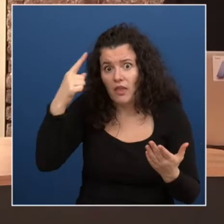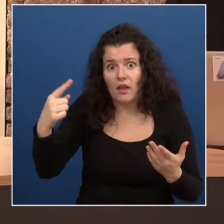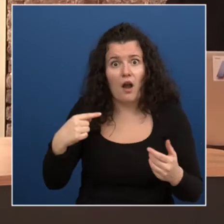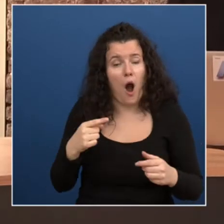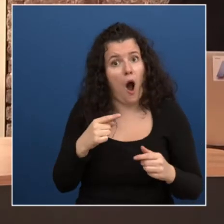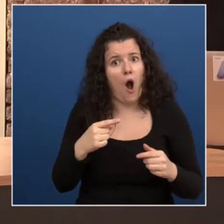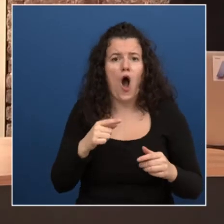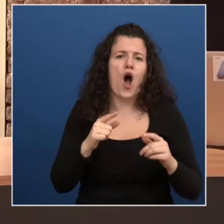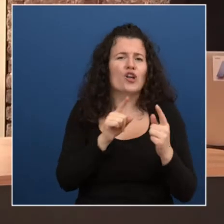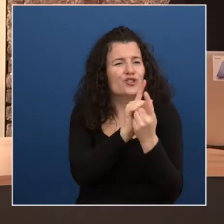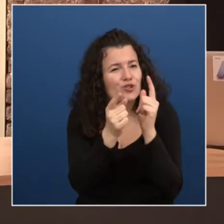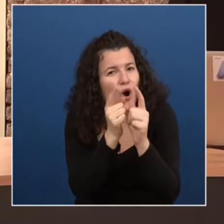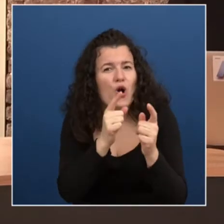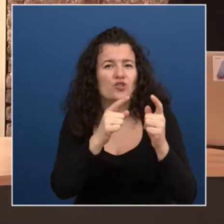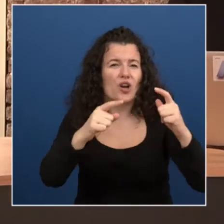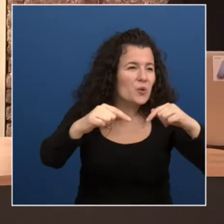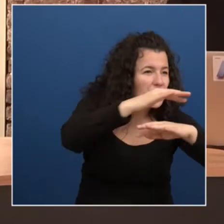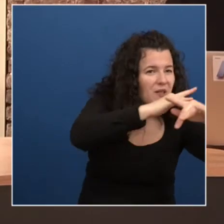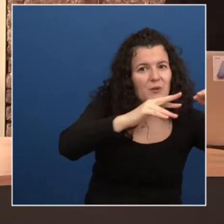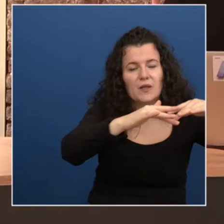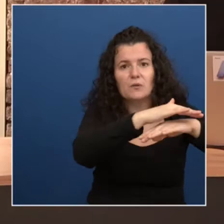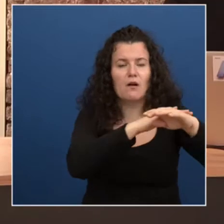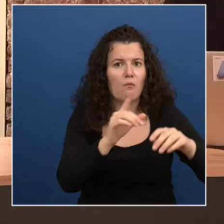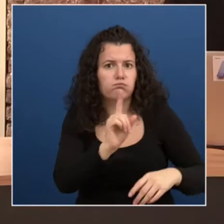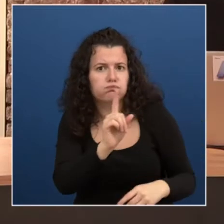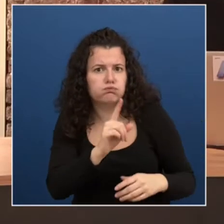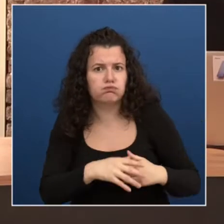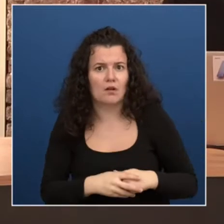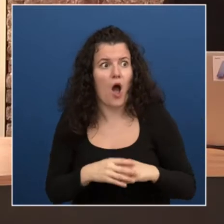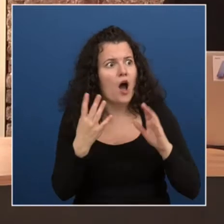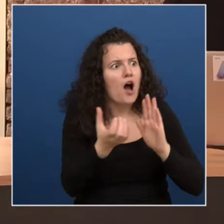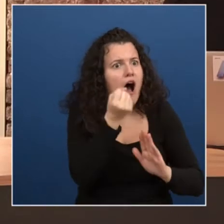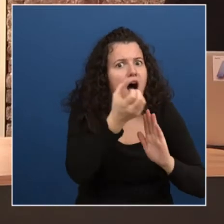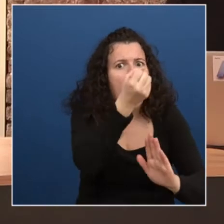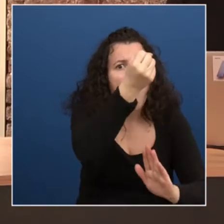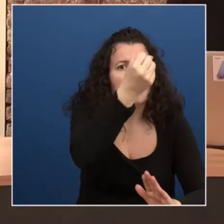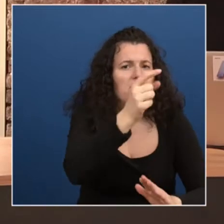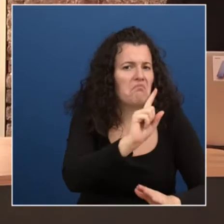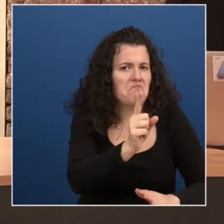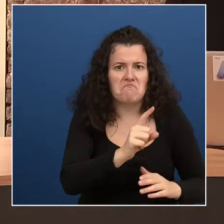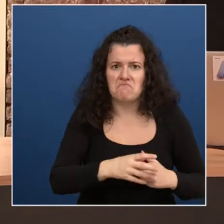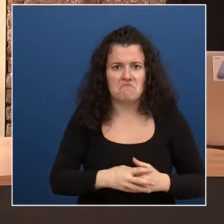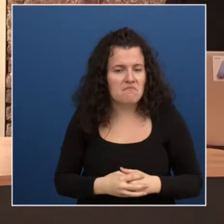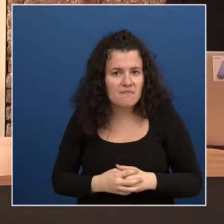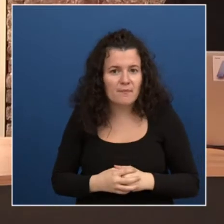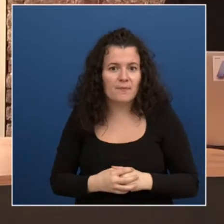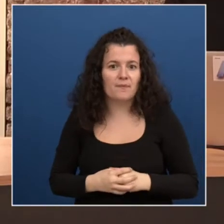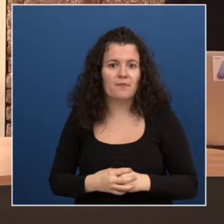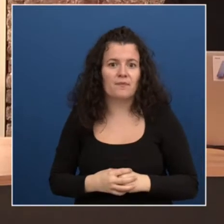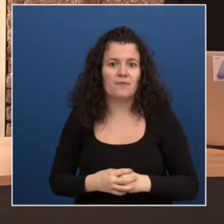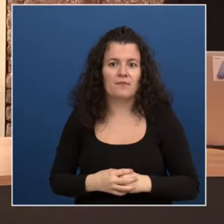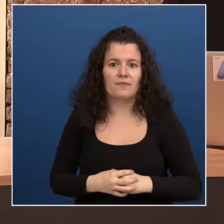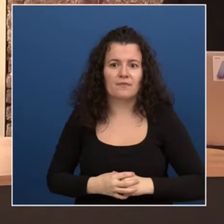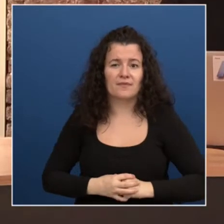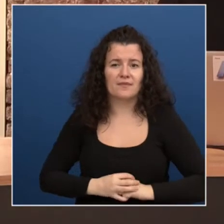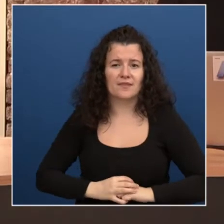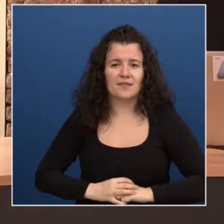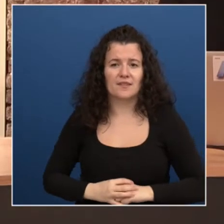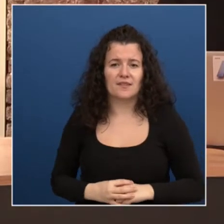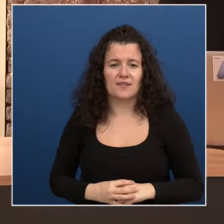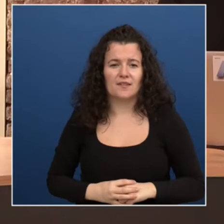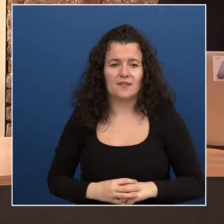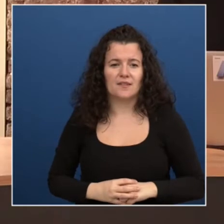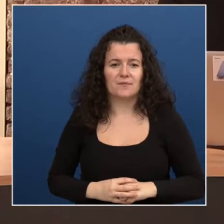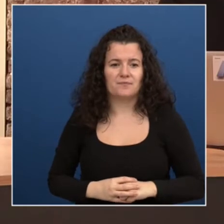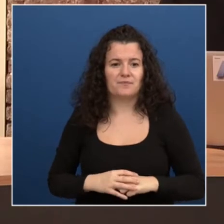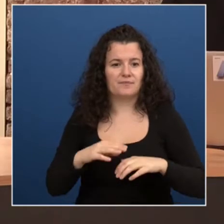people achieved it. And even in Belgium, there is a community of people with autism. It's a self-support group. And years